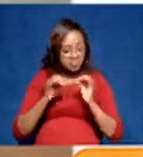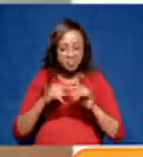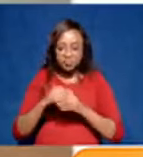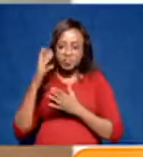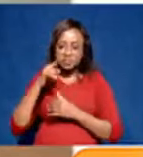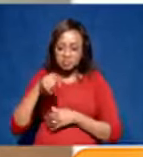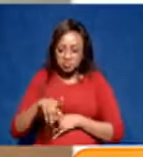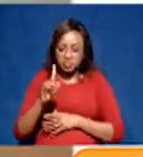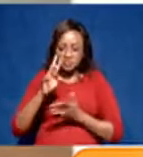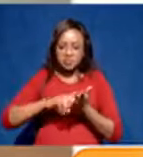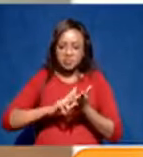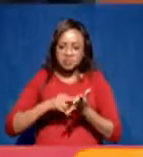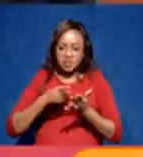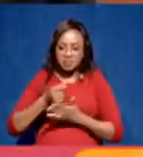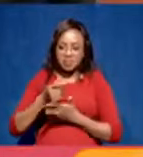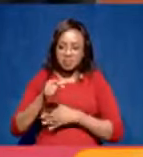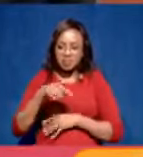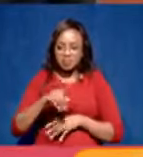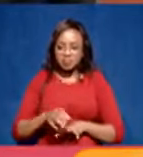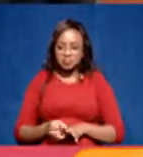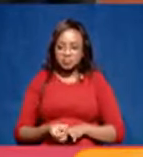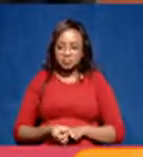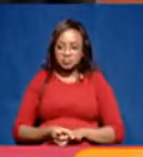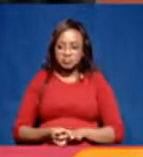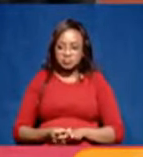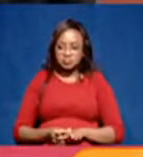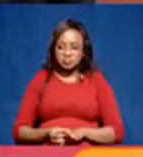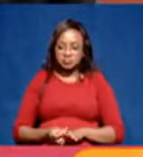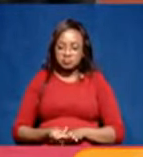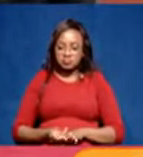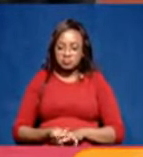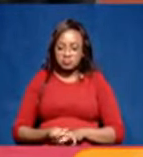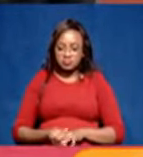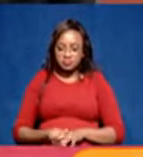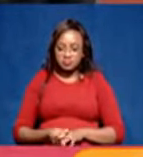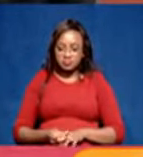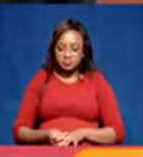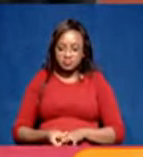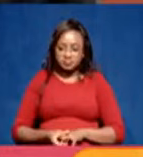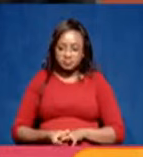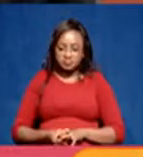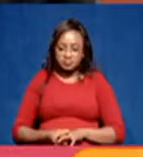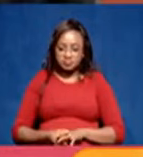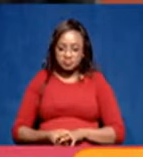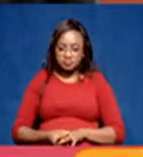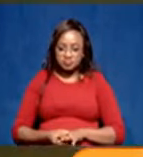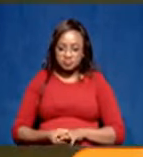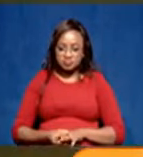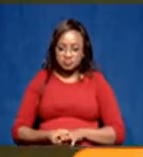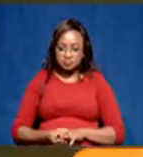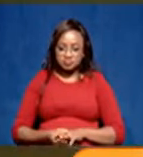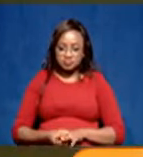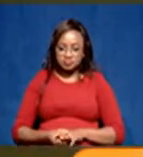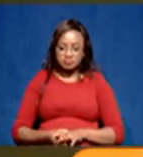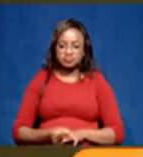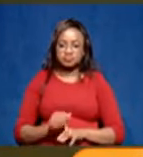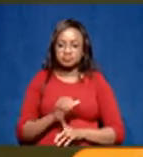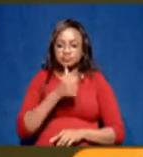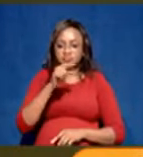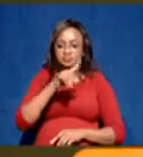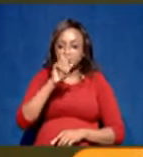your own payments. There's another question here from Jeremiah Kariuki, who says,